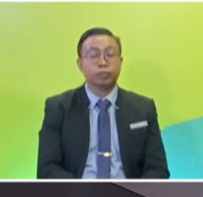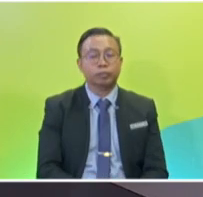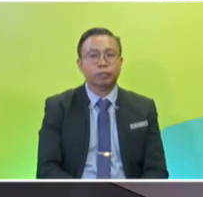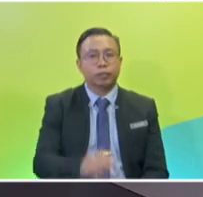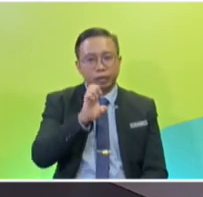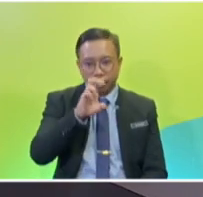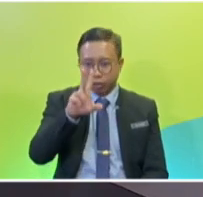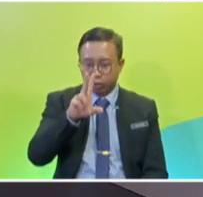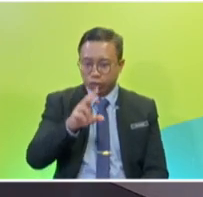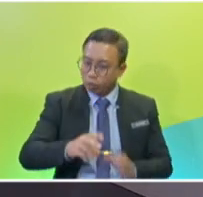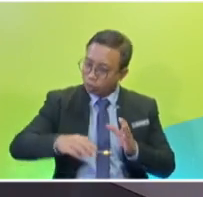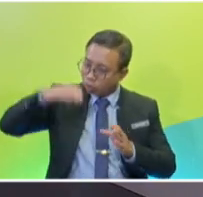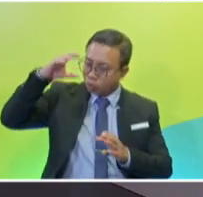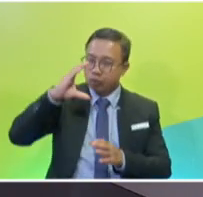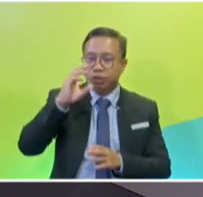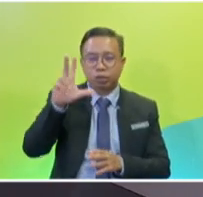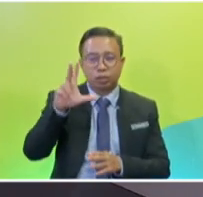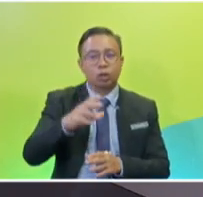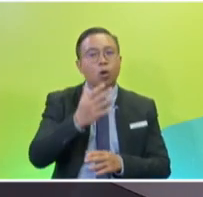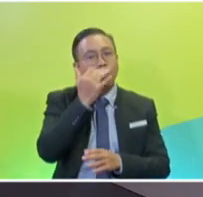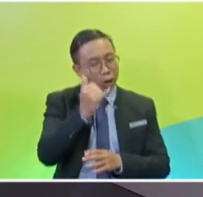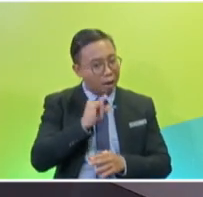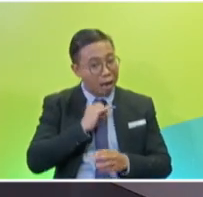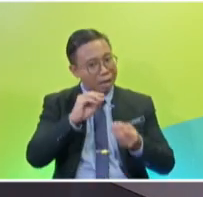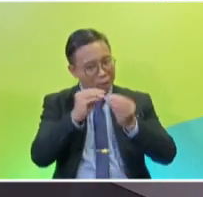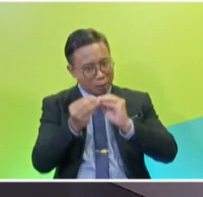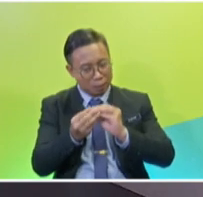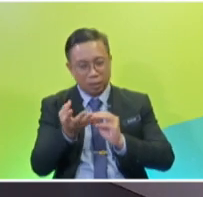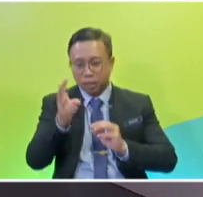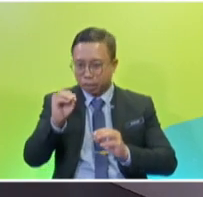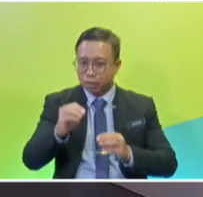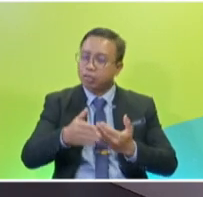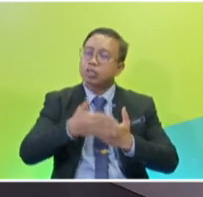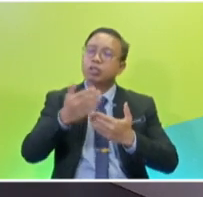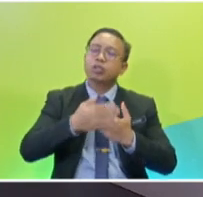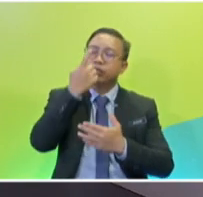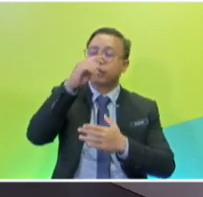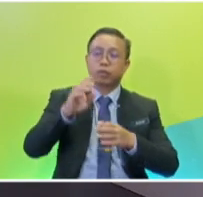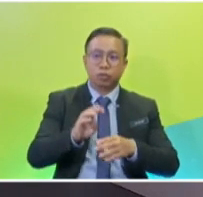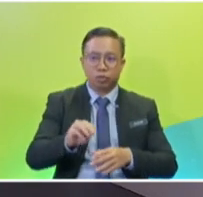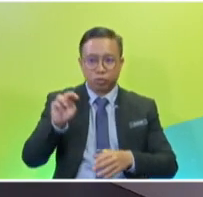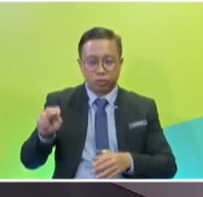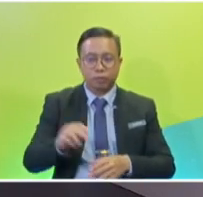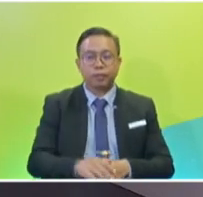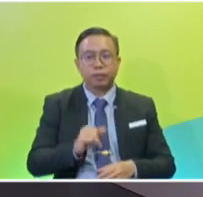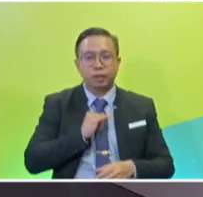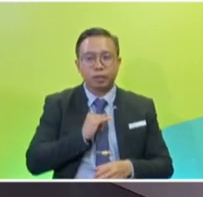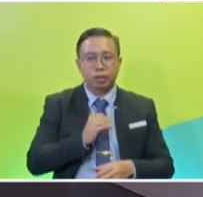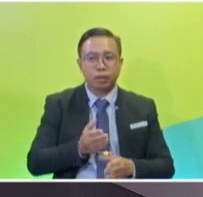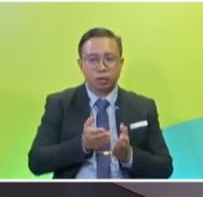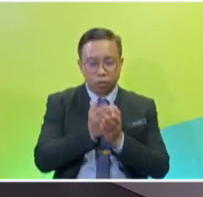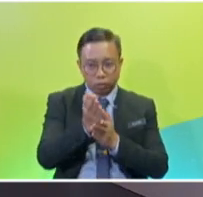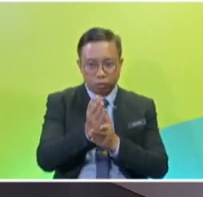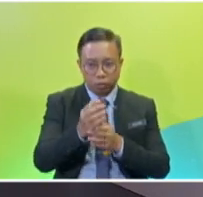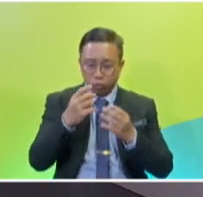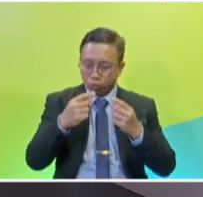E3 grows C3. So that's the reason why I number them up, so that it's easier for the students to understand. Okay. Alright? So I'm just going to go a little bit quick